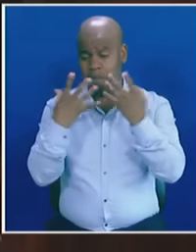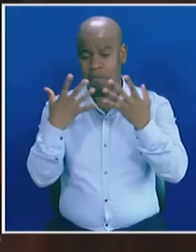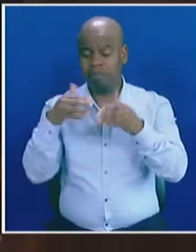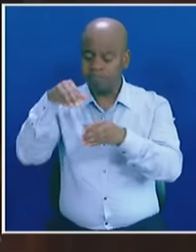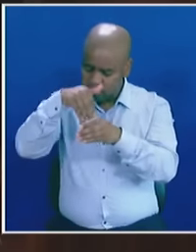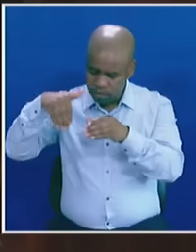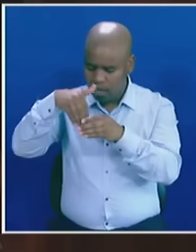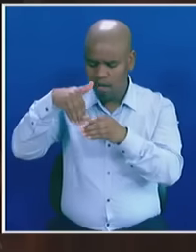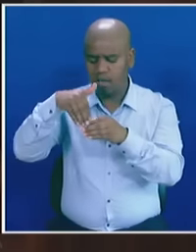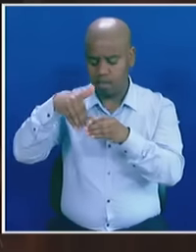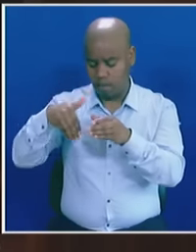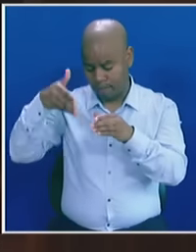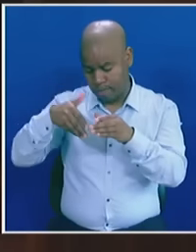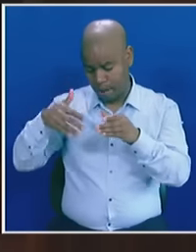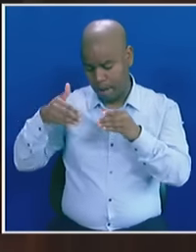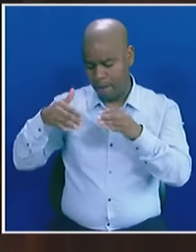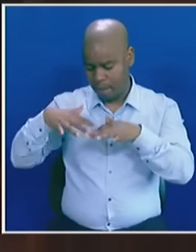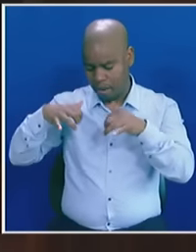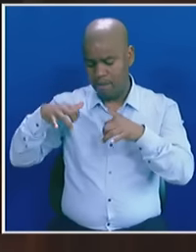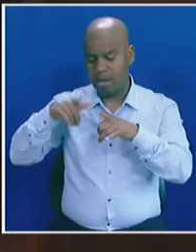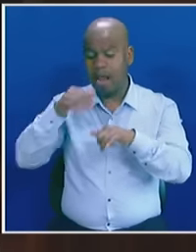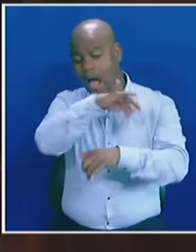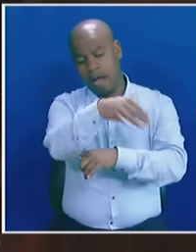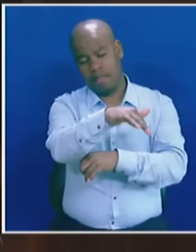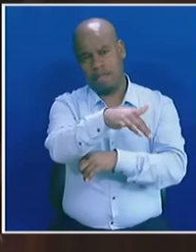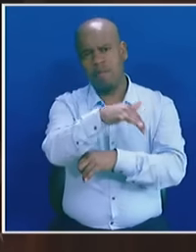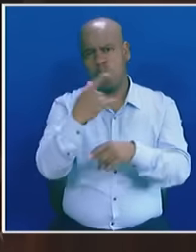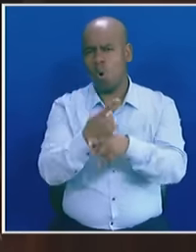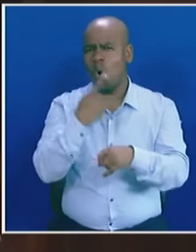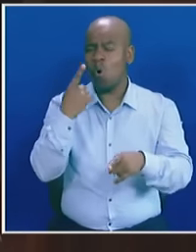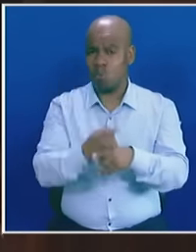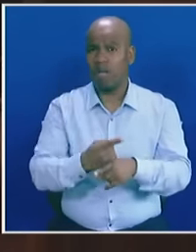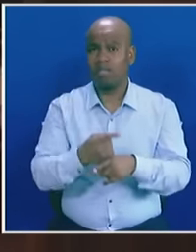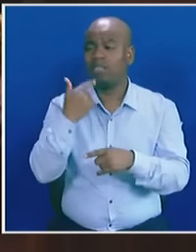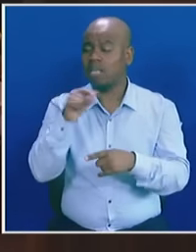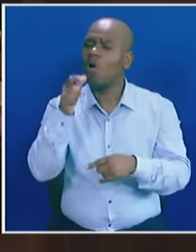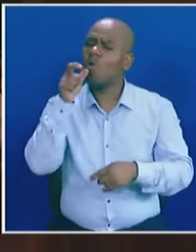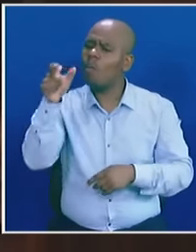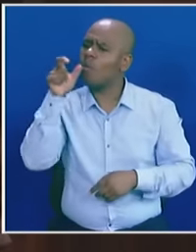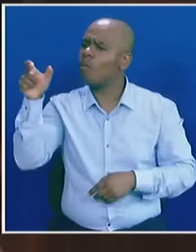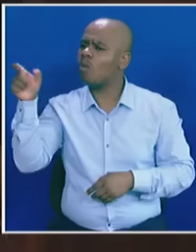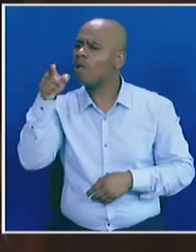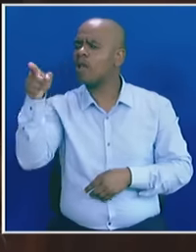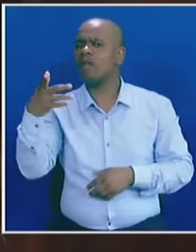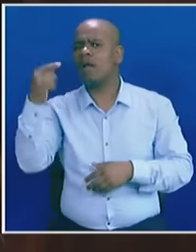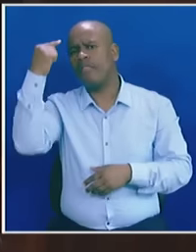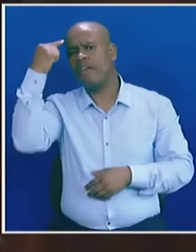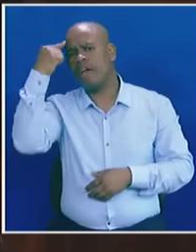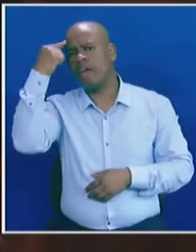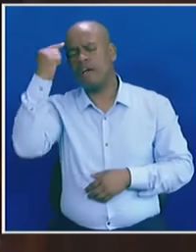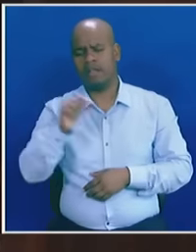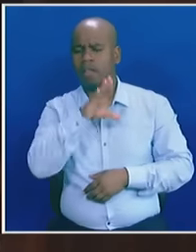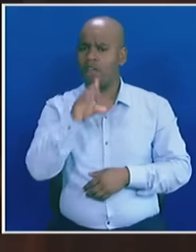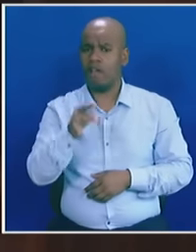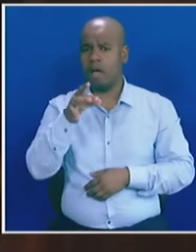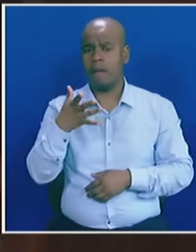outside of this house, usually make the inappropriate assertion that our country has no enemies and should not properly